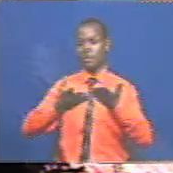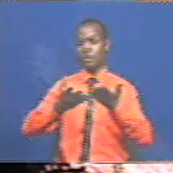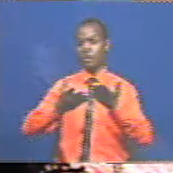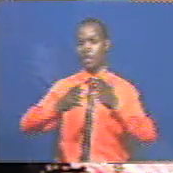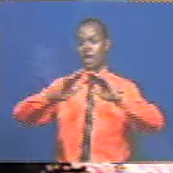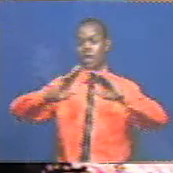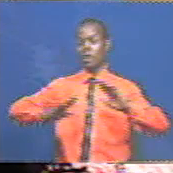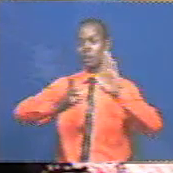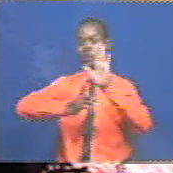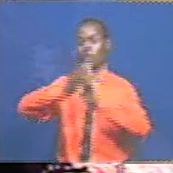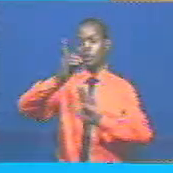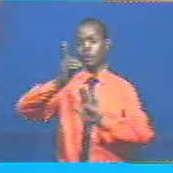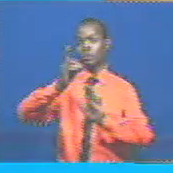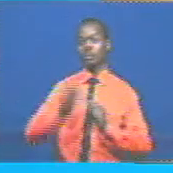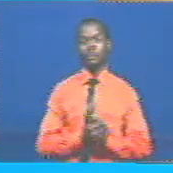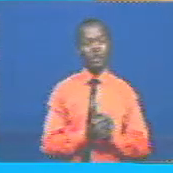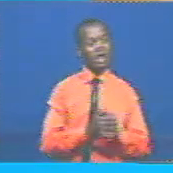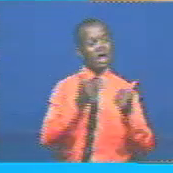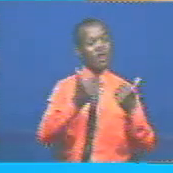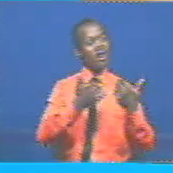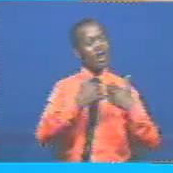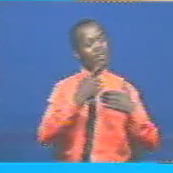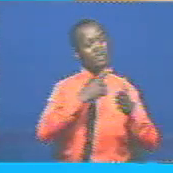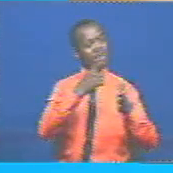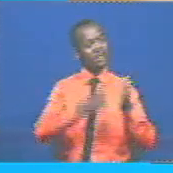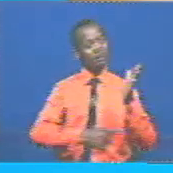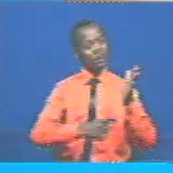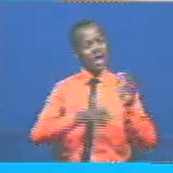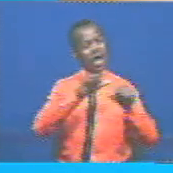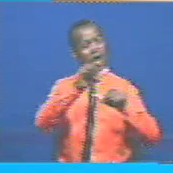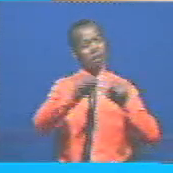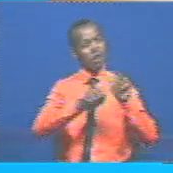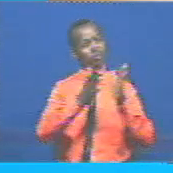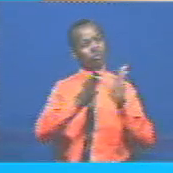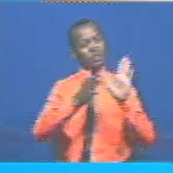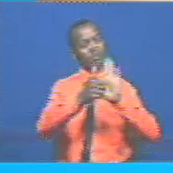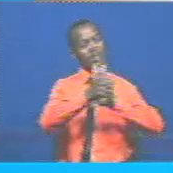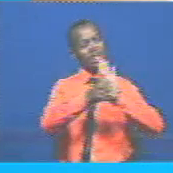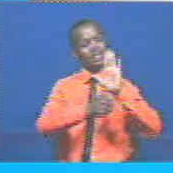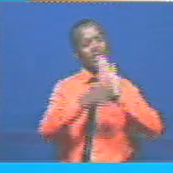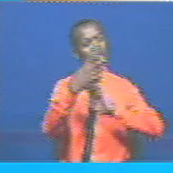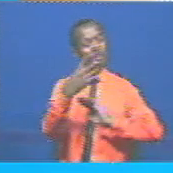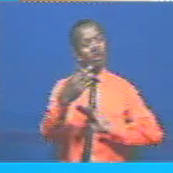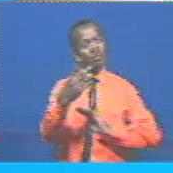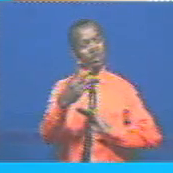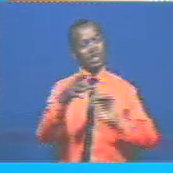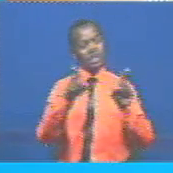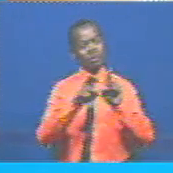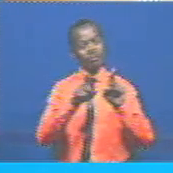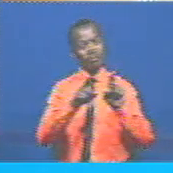well now that you've mentioned the big foreign housing is one of the manual habitat mostly looks at this issue